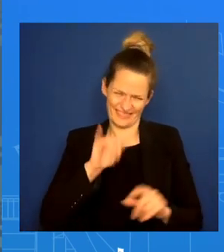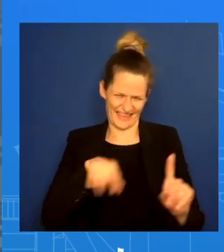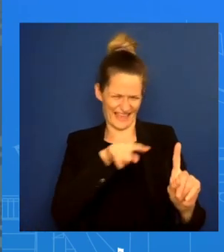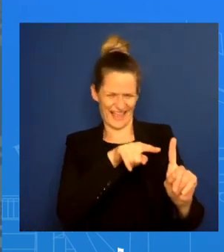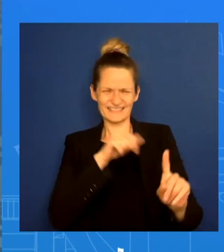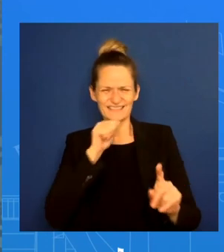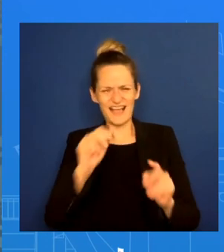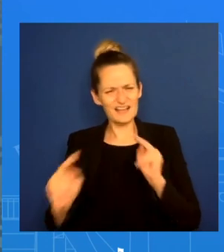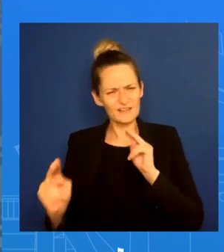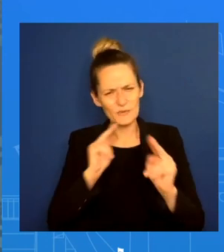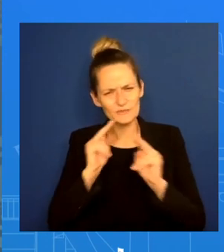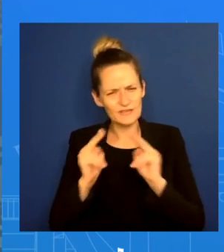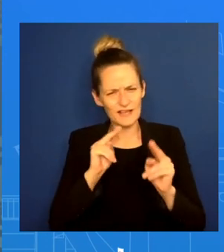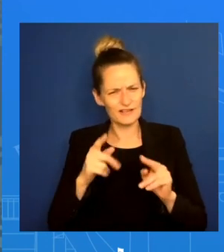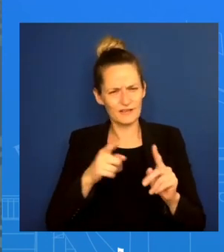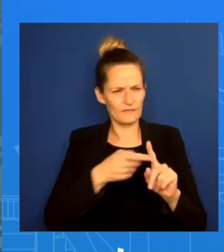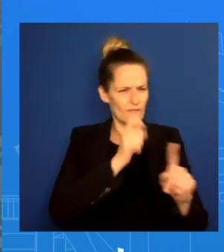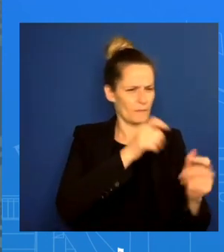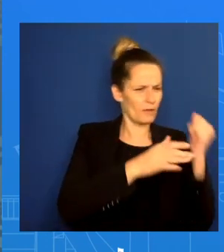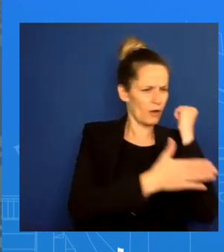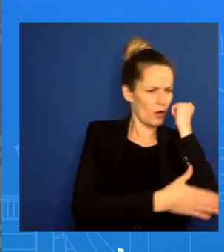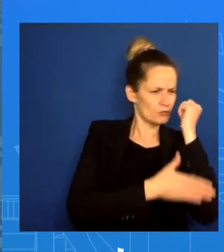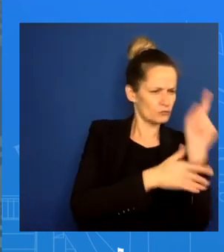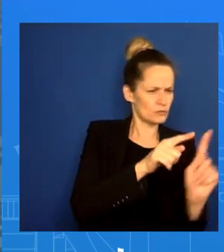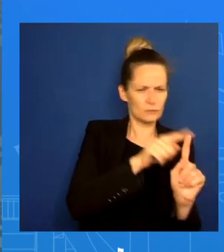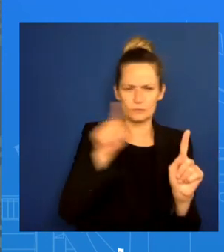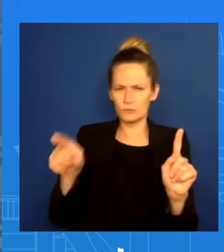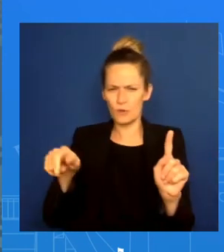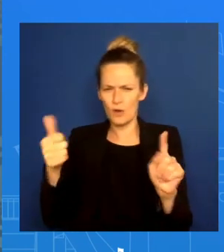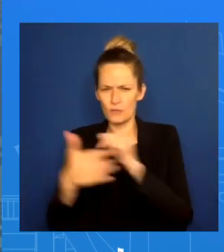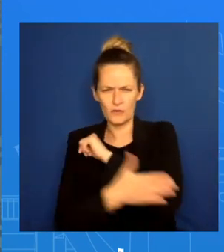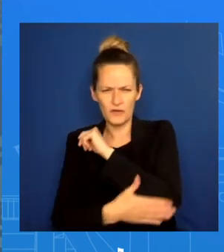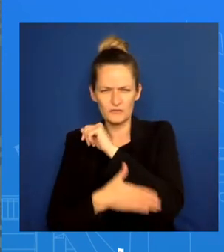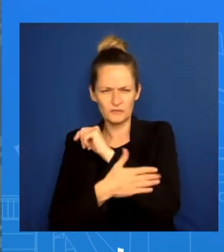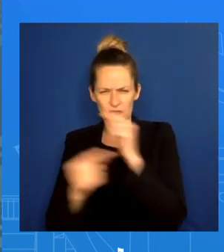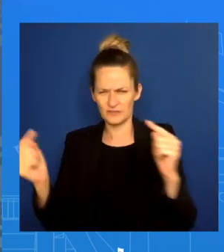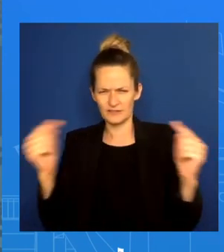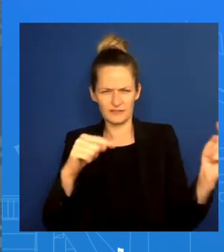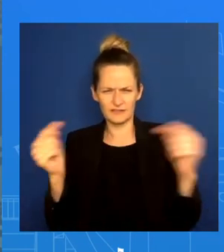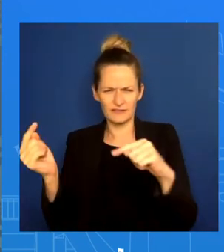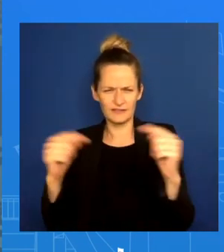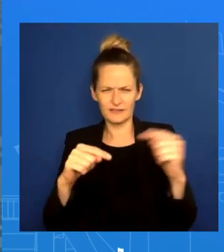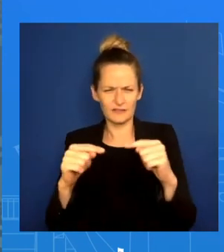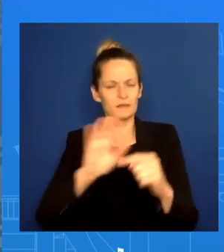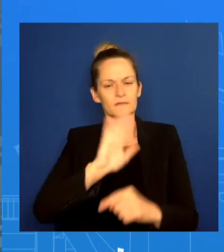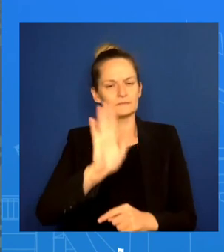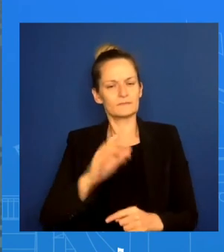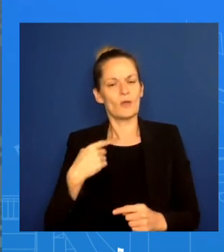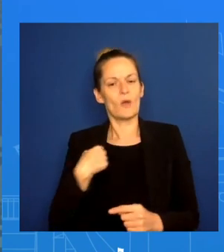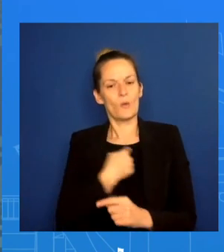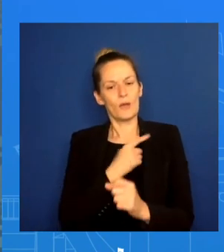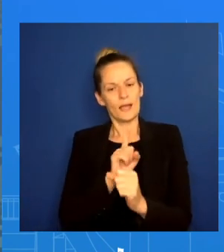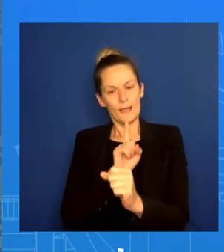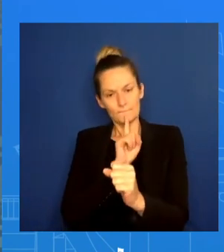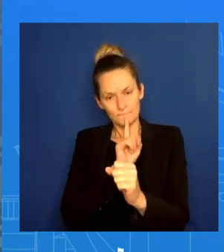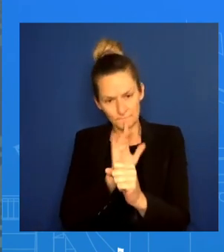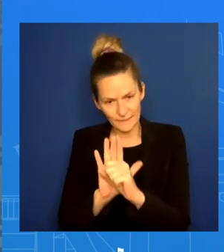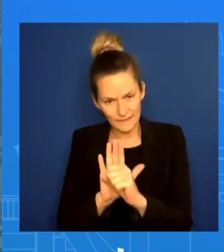will reaffirm that. We're mindful. I mean, it's not like the president's not mindful of the context